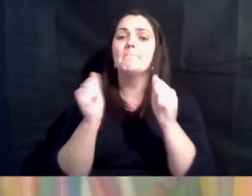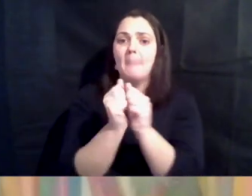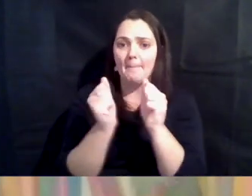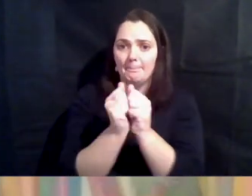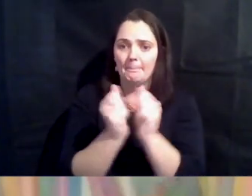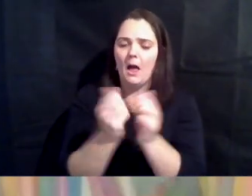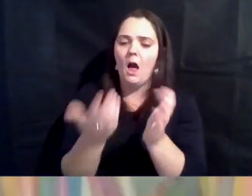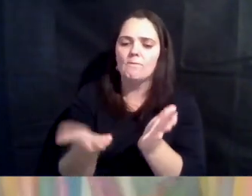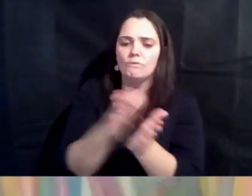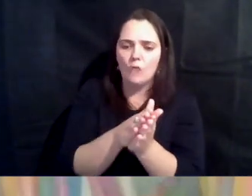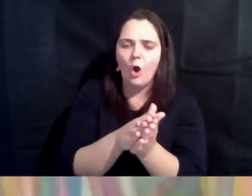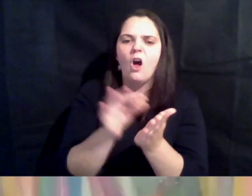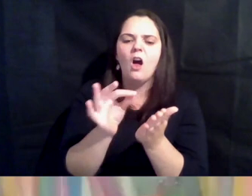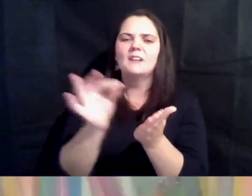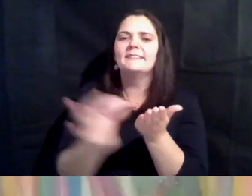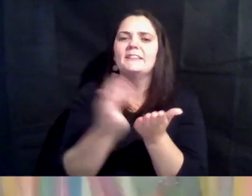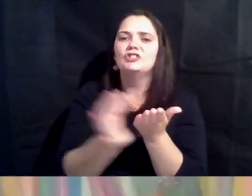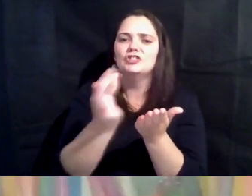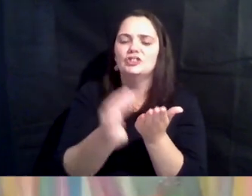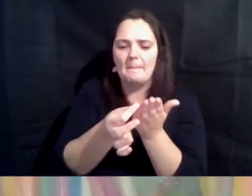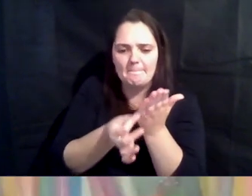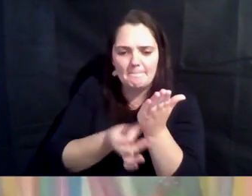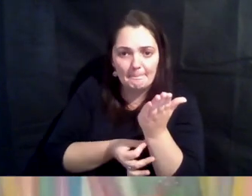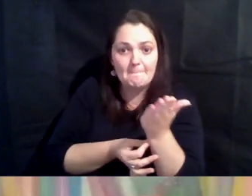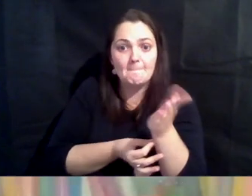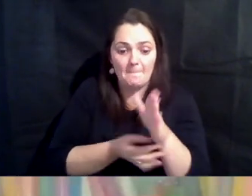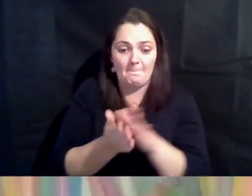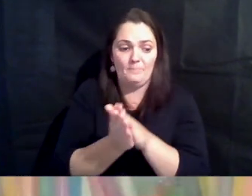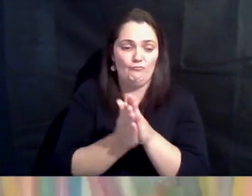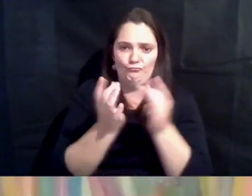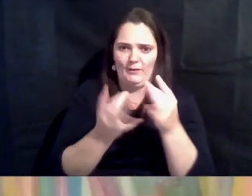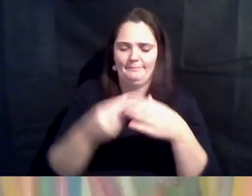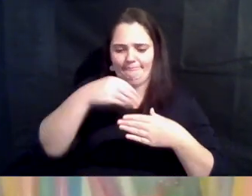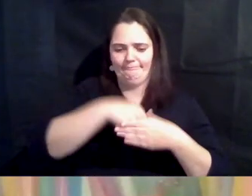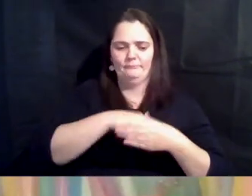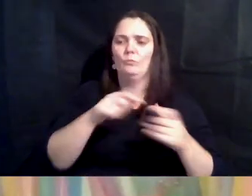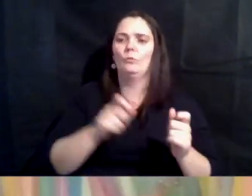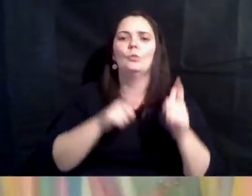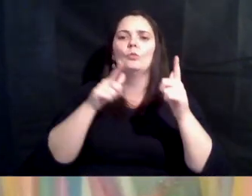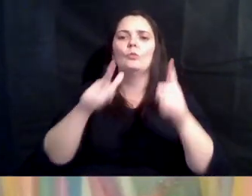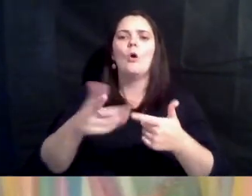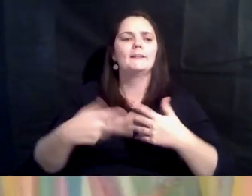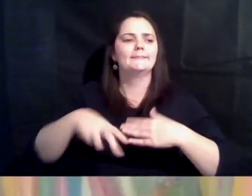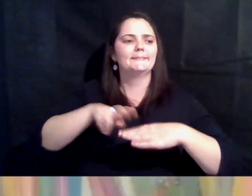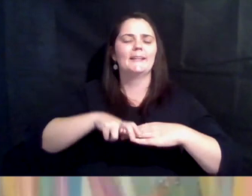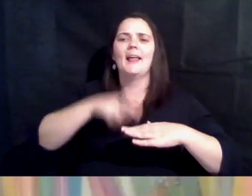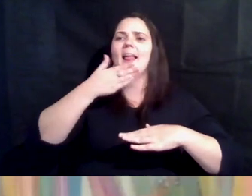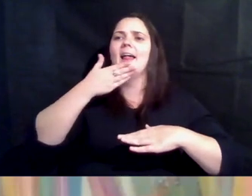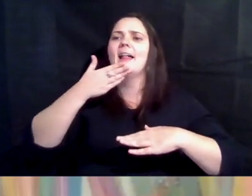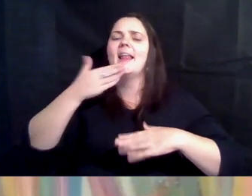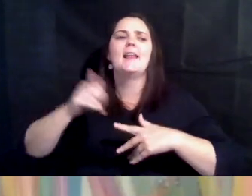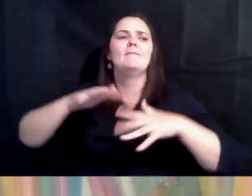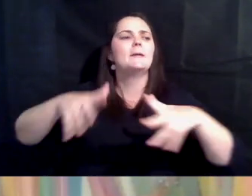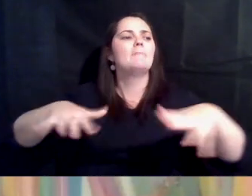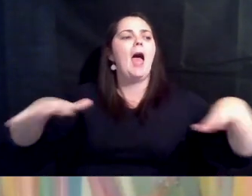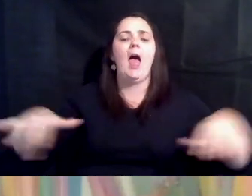So, like, do your little binding and then go and do it while you're sitting in the park. Like, what a great thing to do each